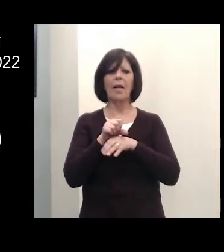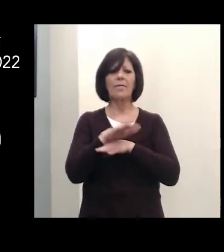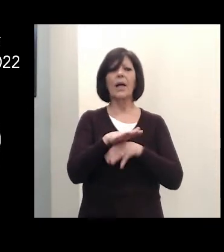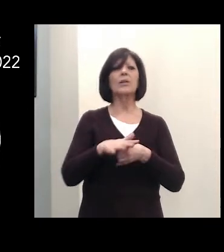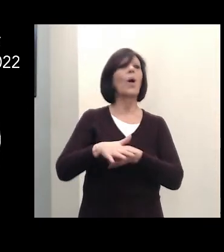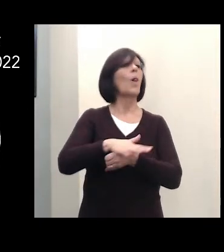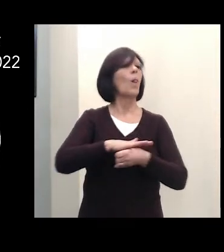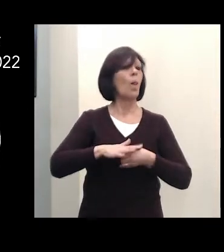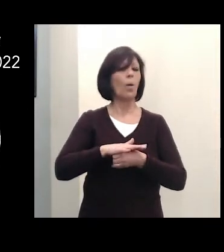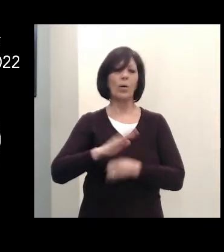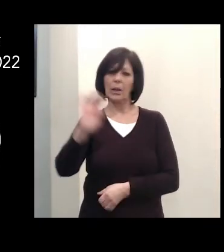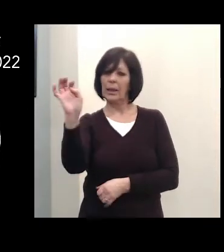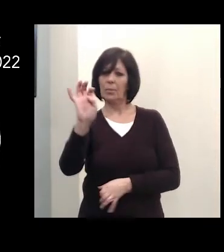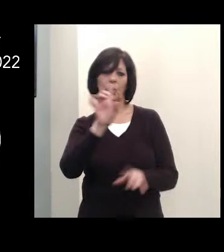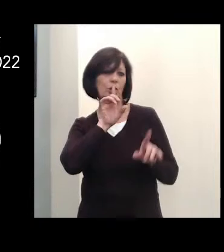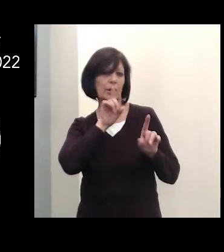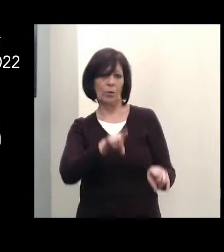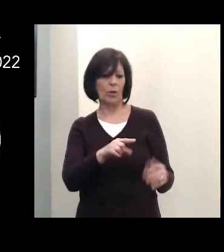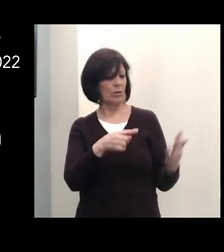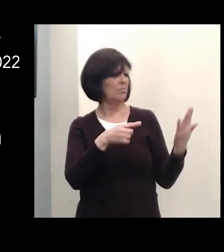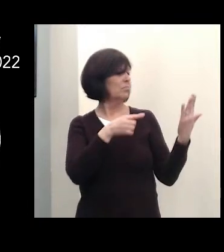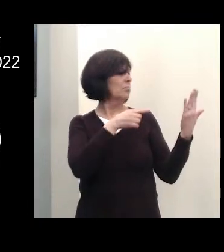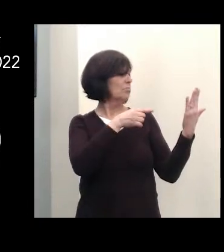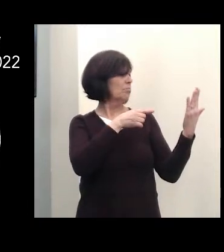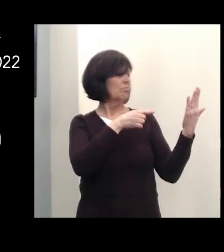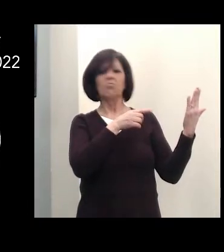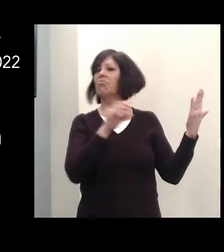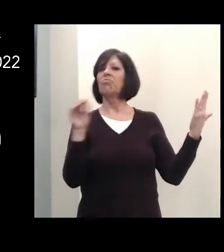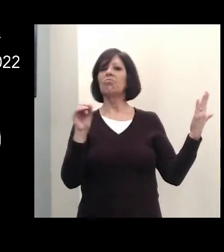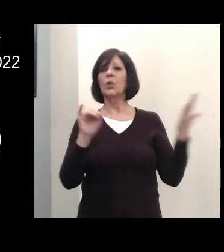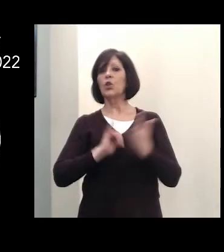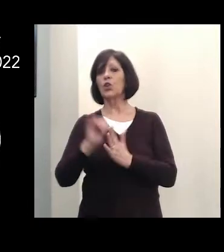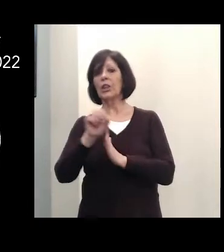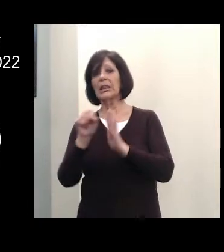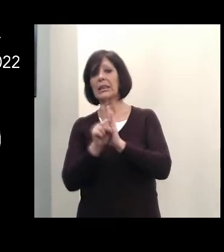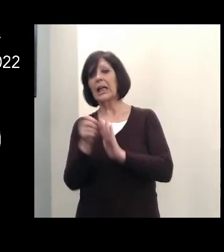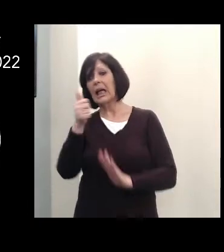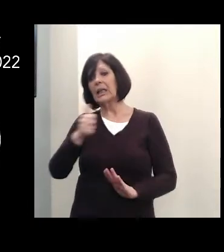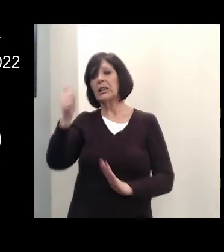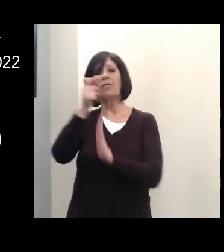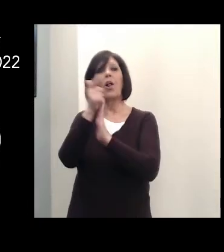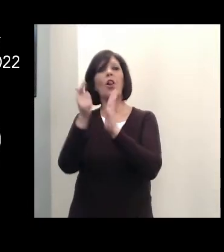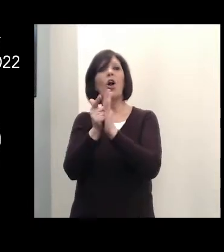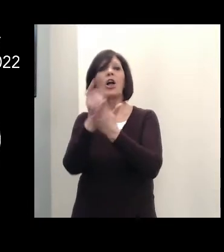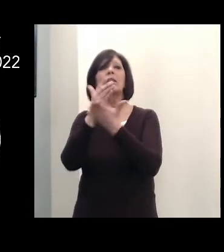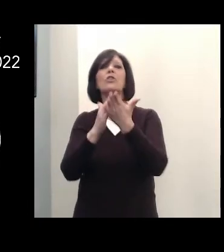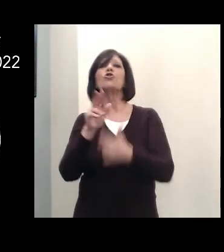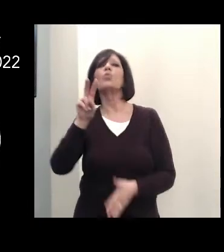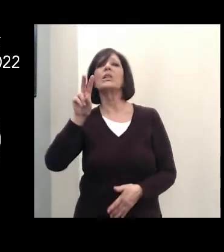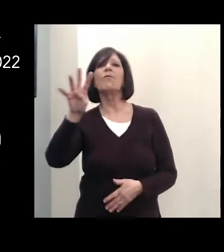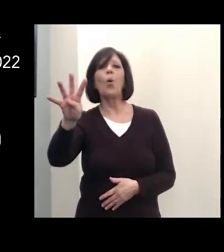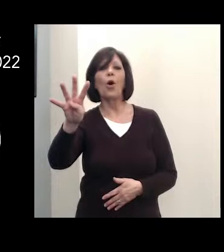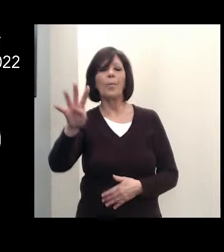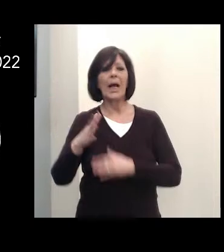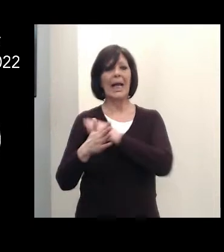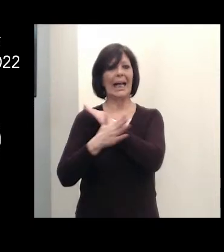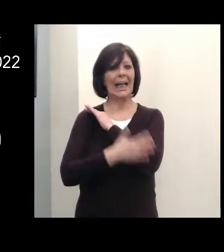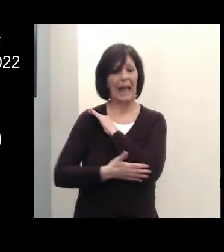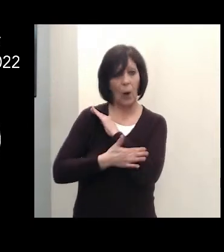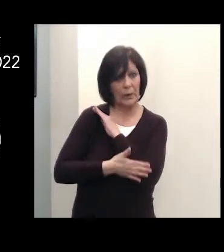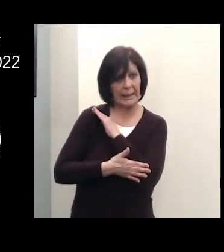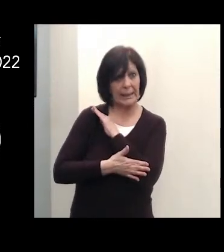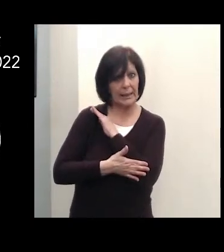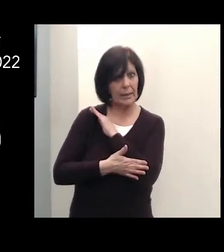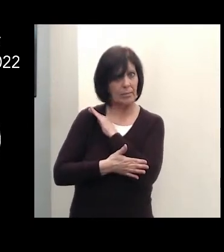in the decision that affects New York State Executive Law Section 24, where counties and other local governments derive